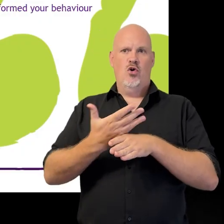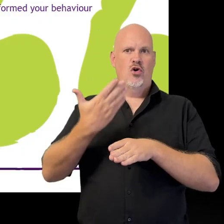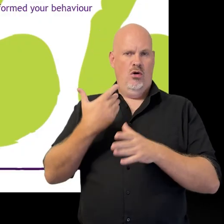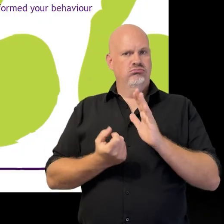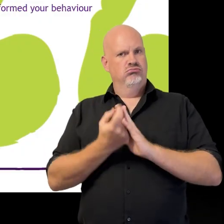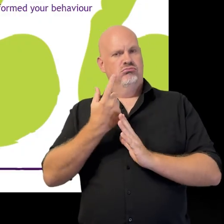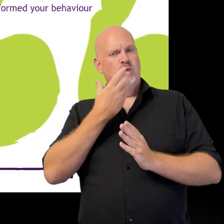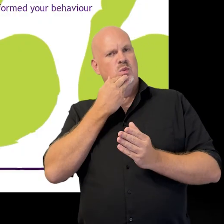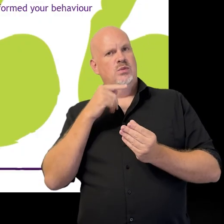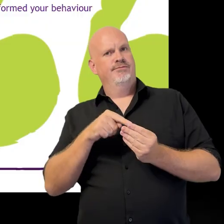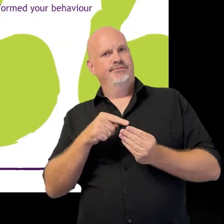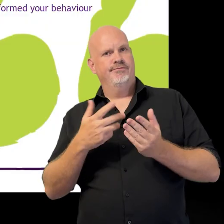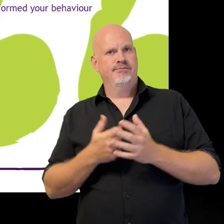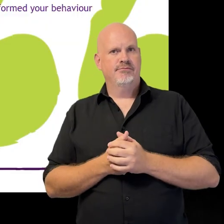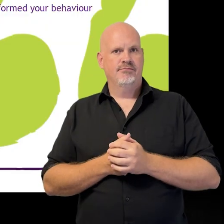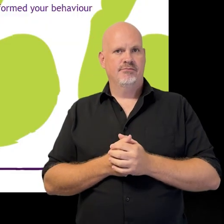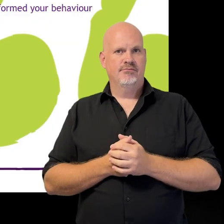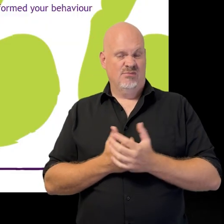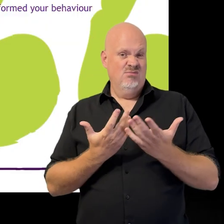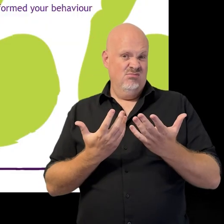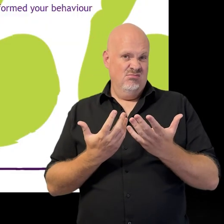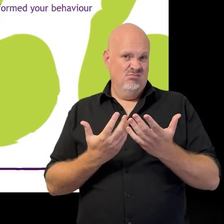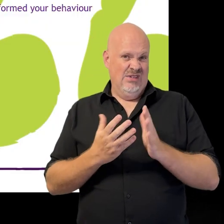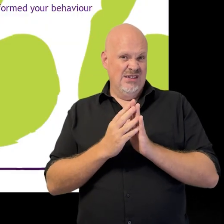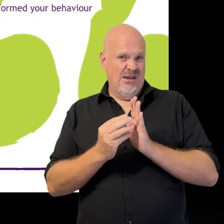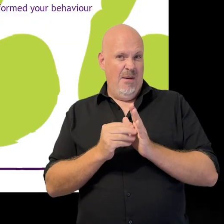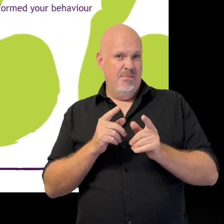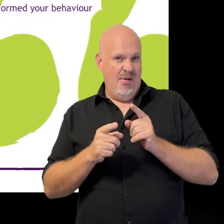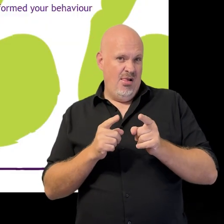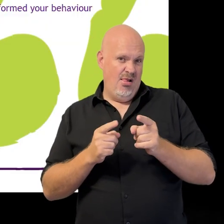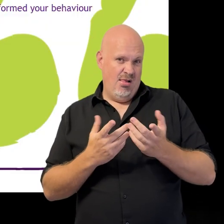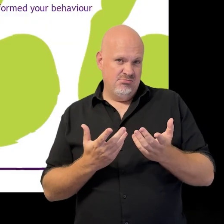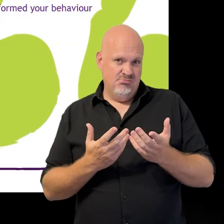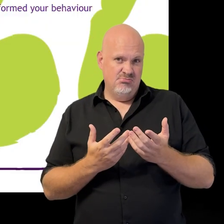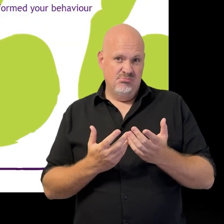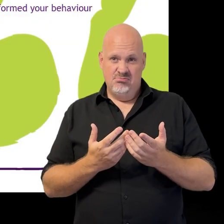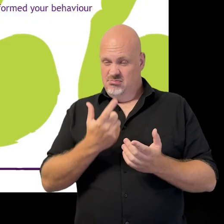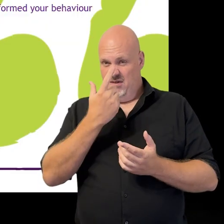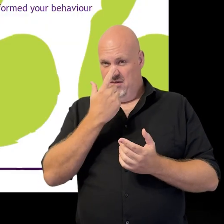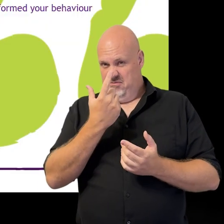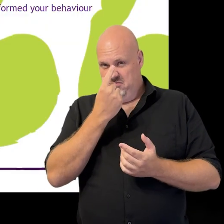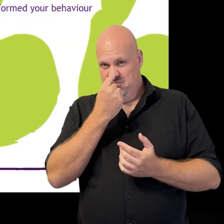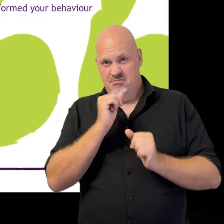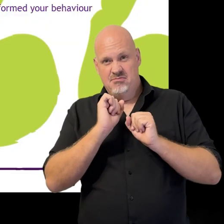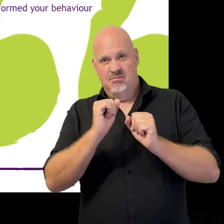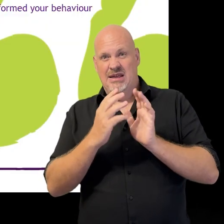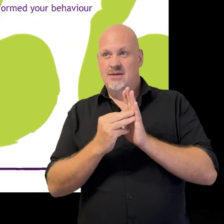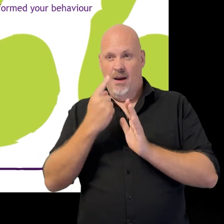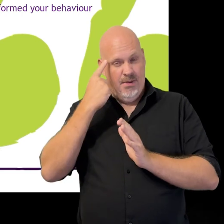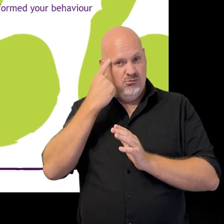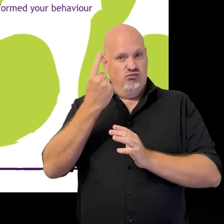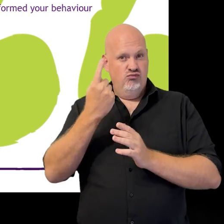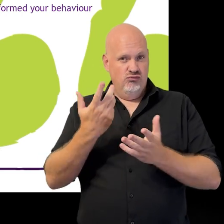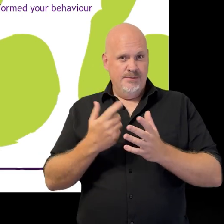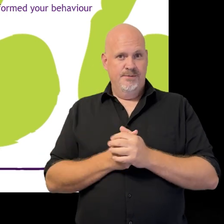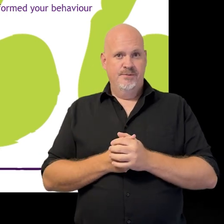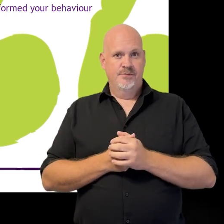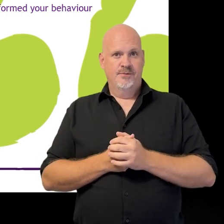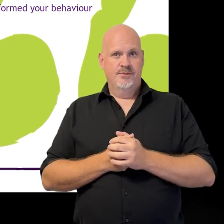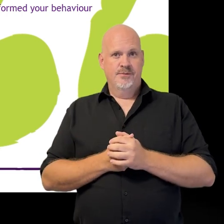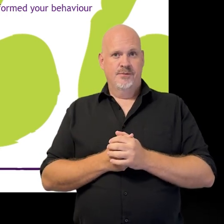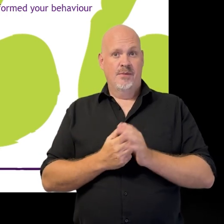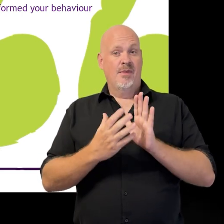bit deeply about what are your values? What is important to you in life? What values do you